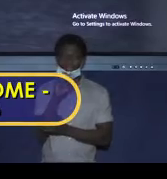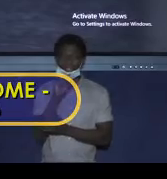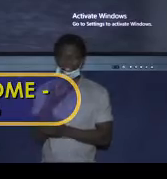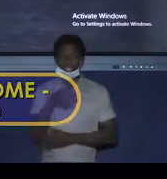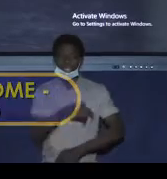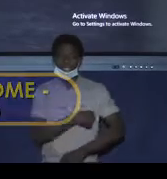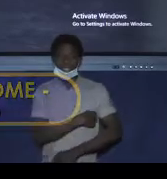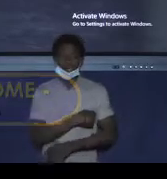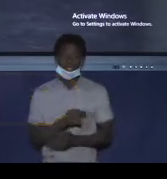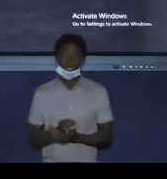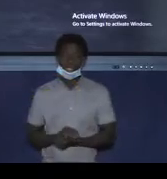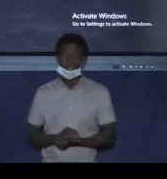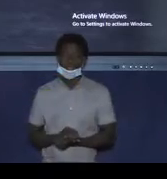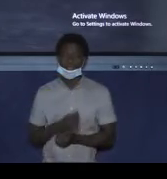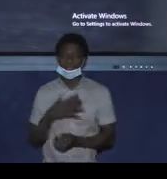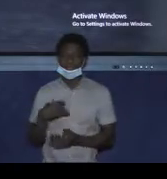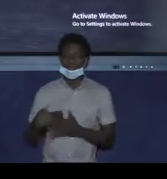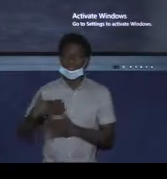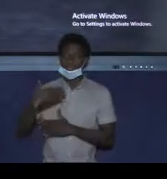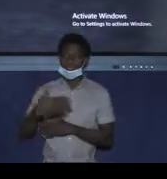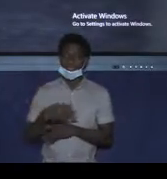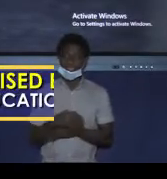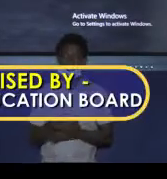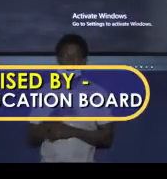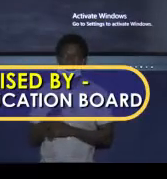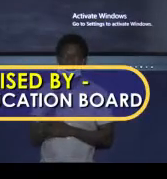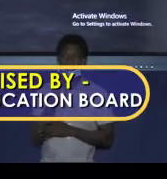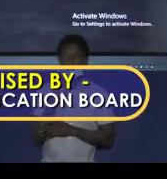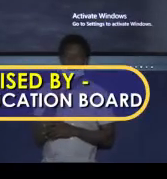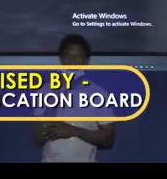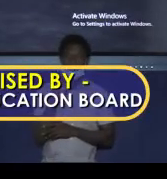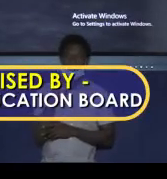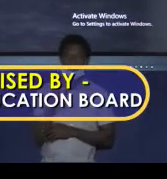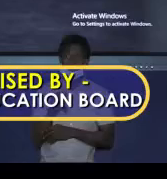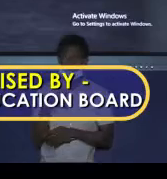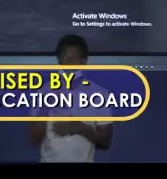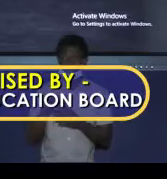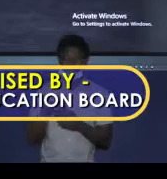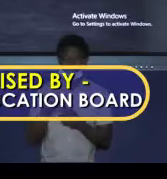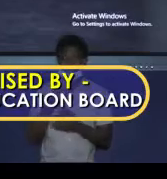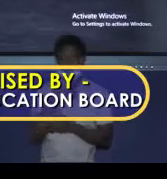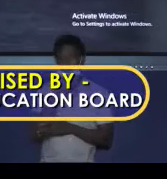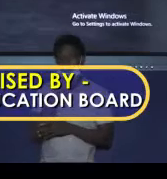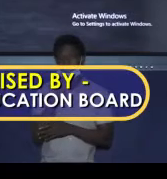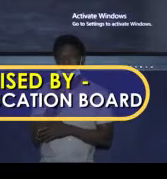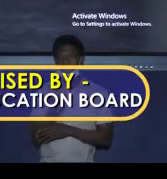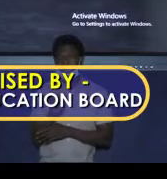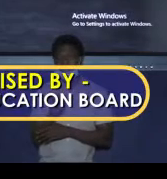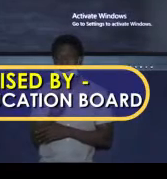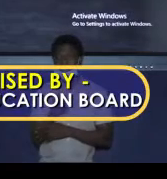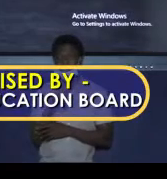that. Clinical thermometer. And next I have mercury in glass thermometer. Say that.